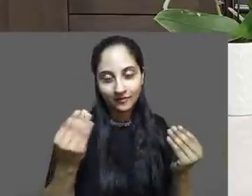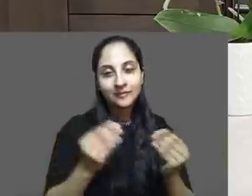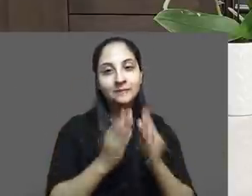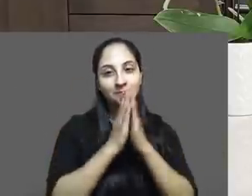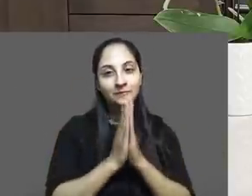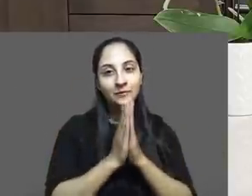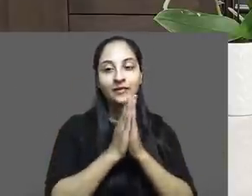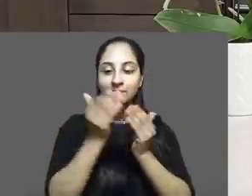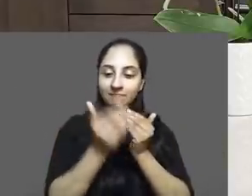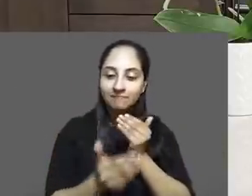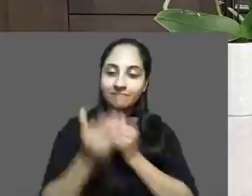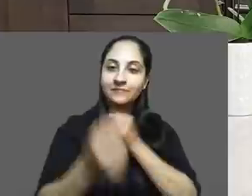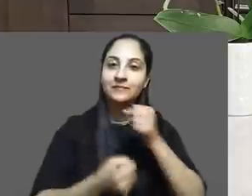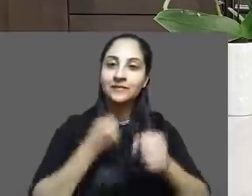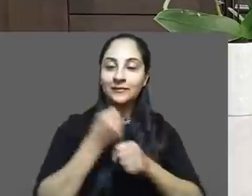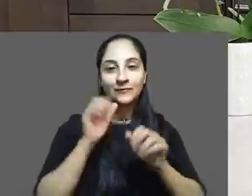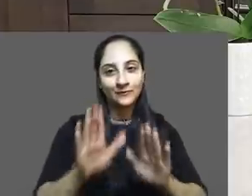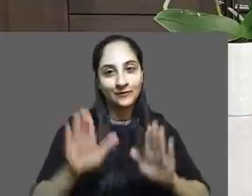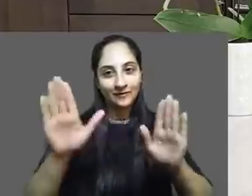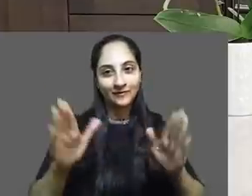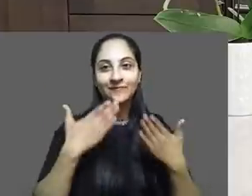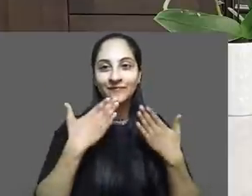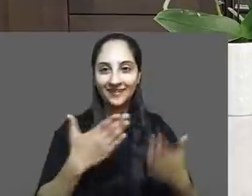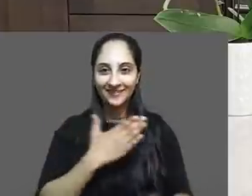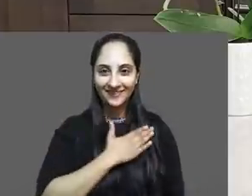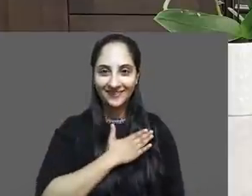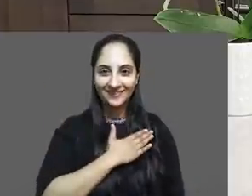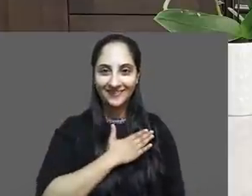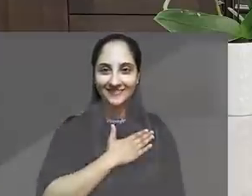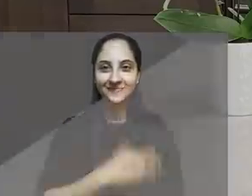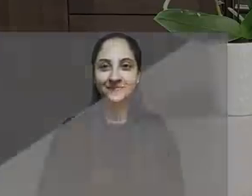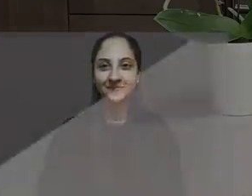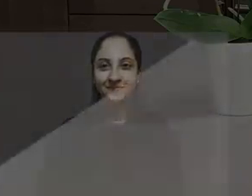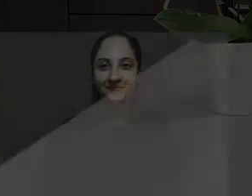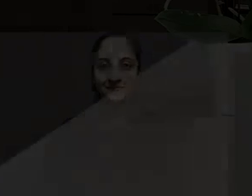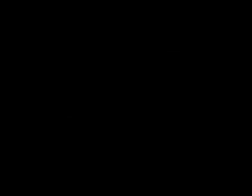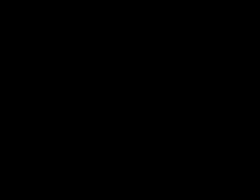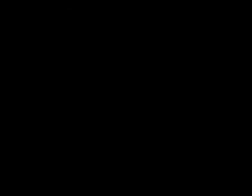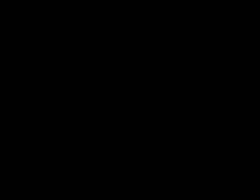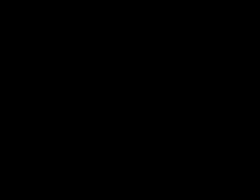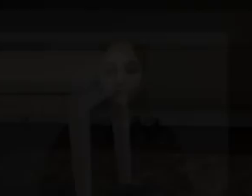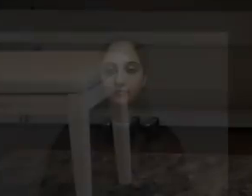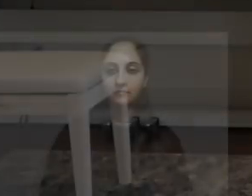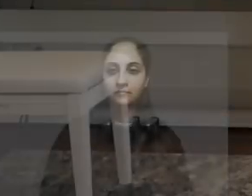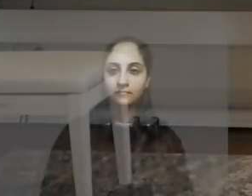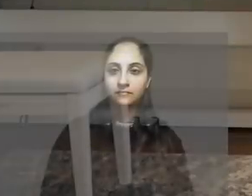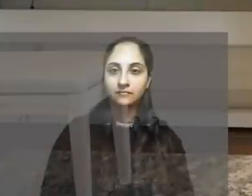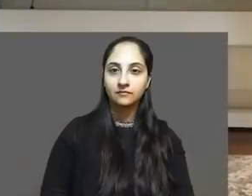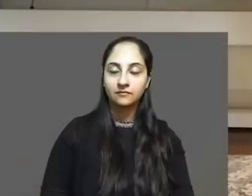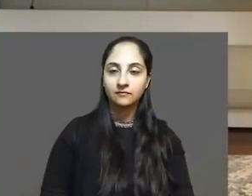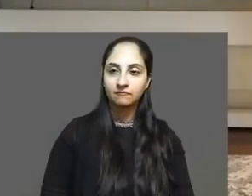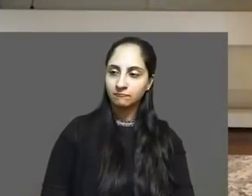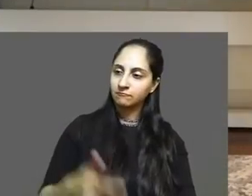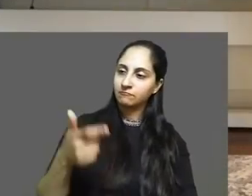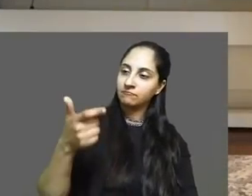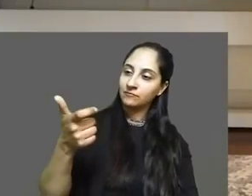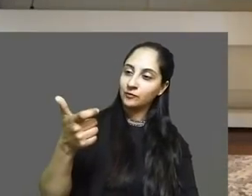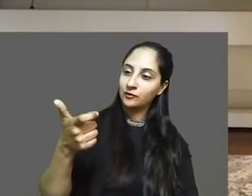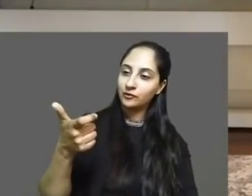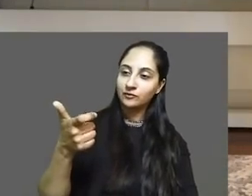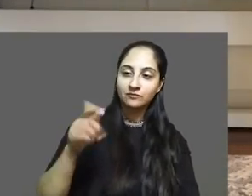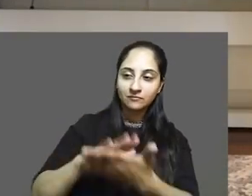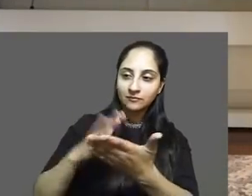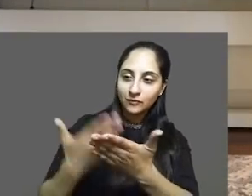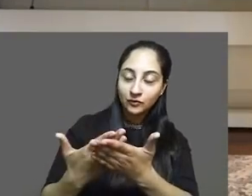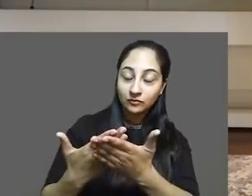friends, Nowruz Mubarak. May you have a wonderful year ahead. Thank you. Yalimadad. Okay, so after watching that, I